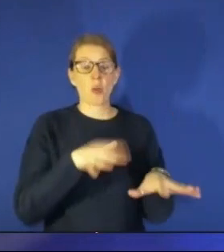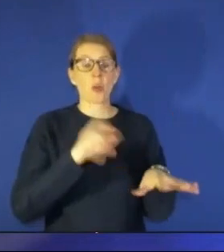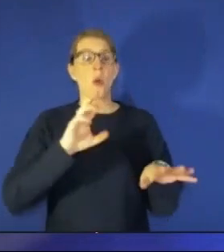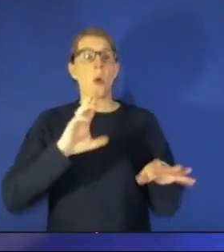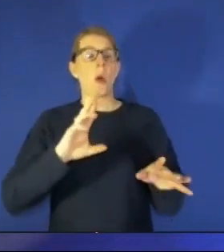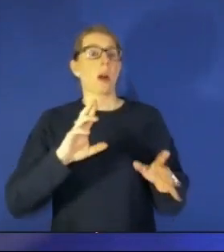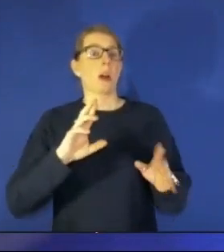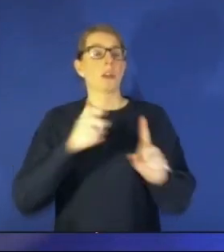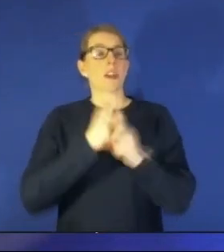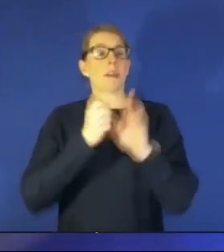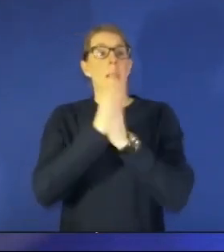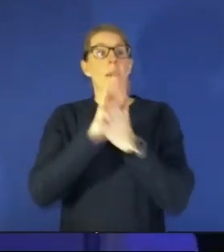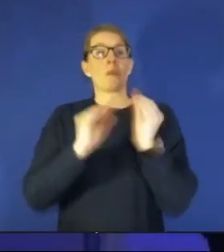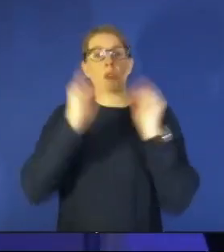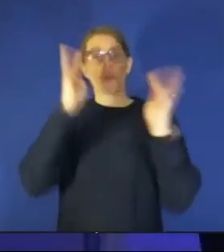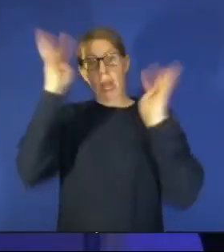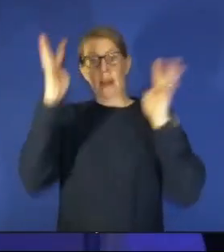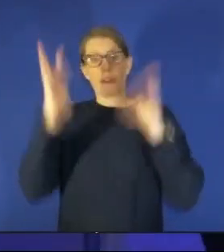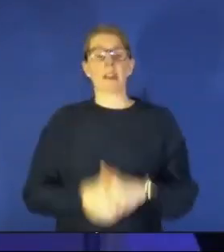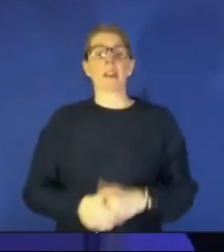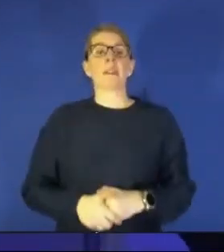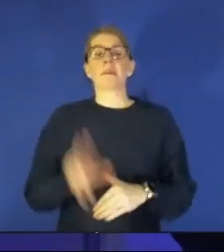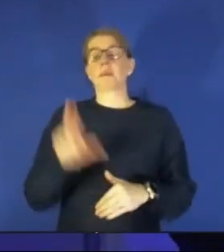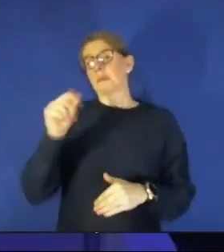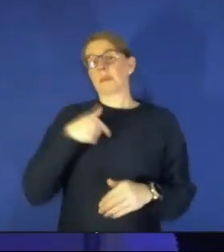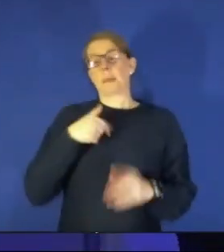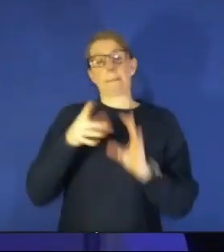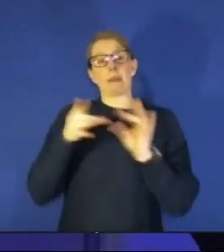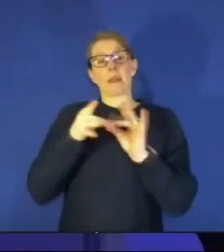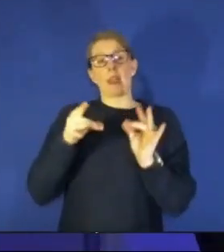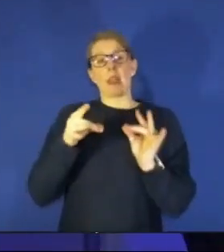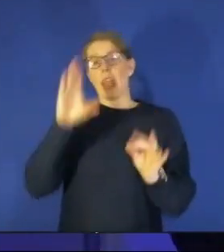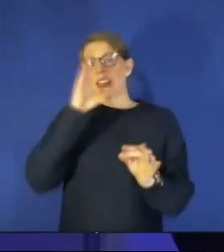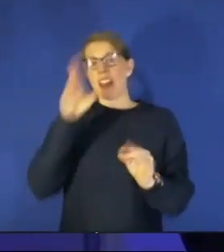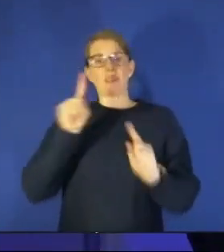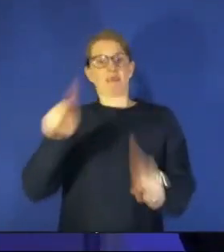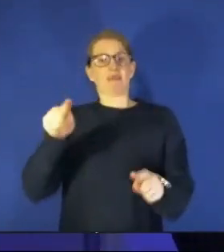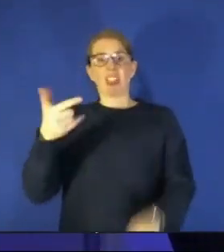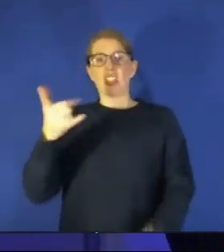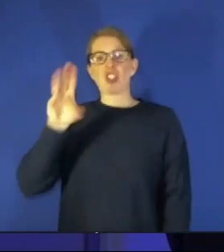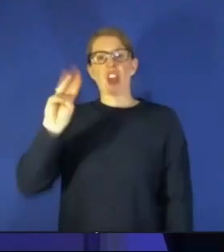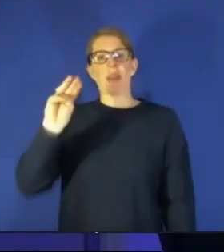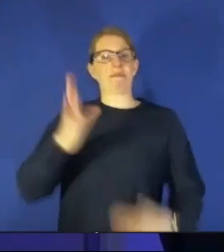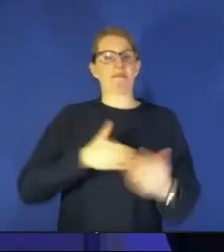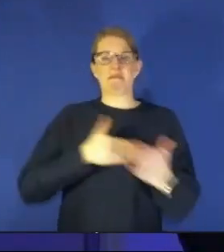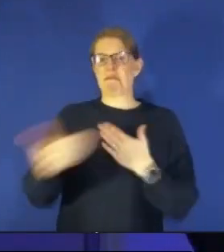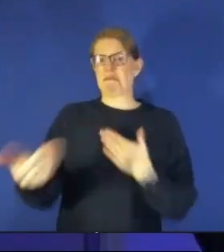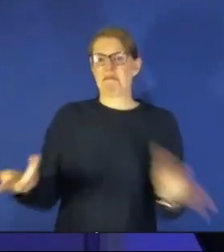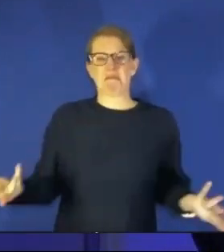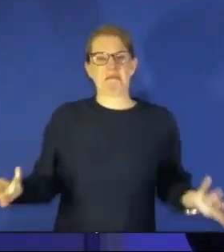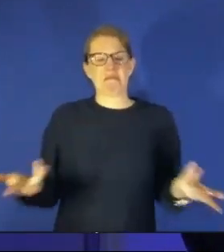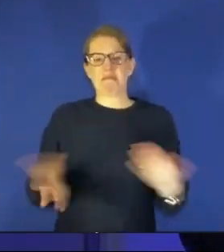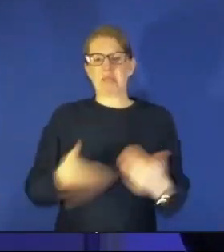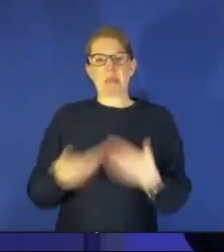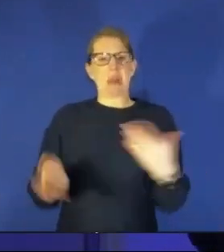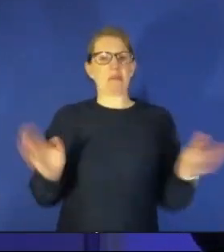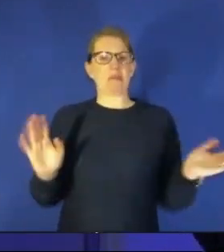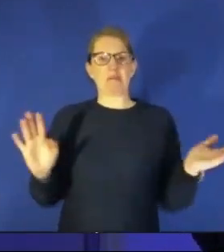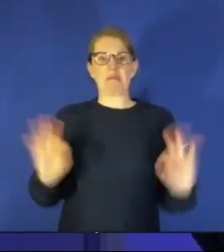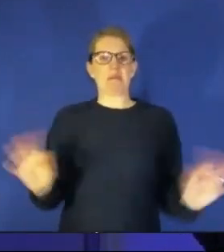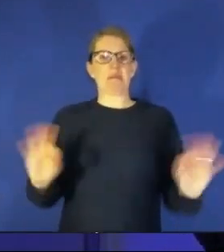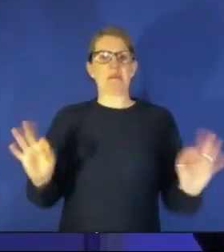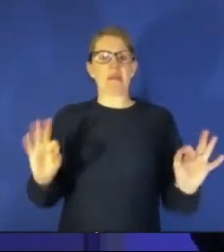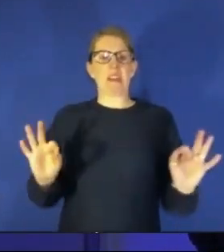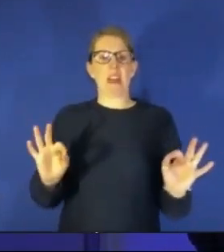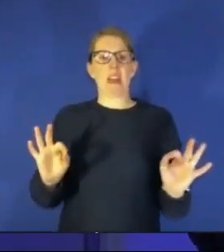creative? No, like I said, I was never going to the gym anyway, so it didn't matter to me, and I just put my dog on a leash and we